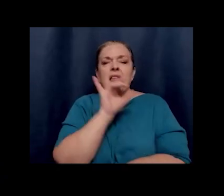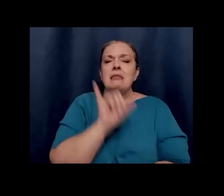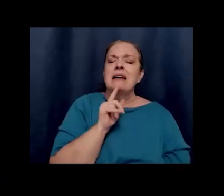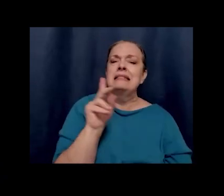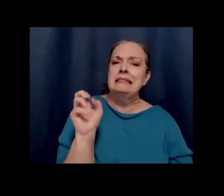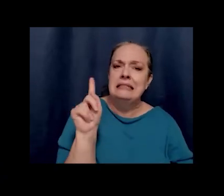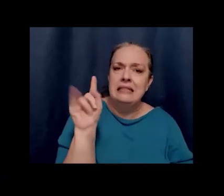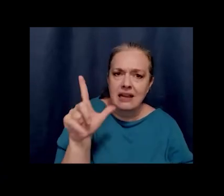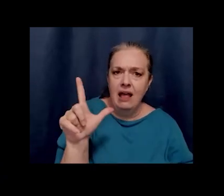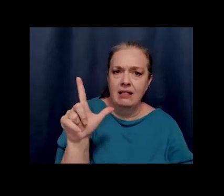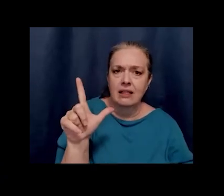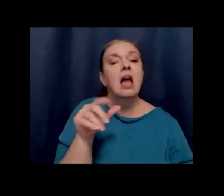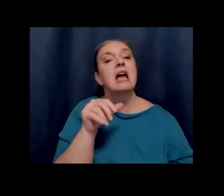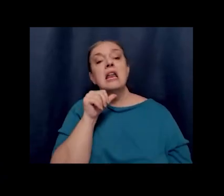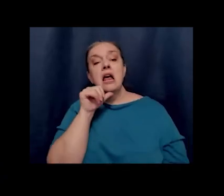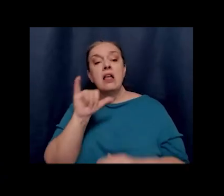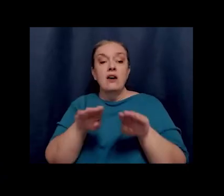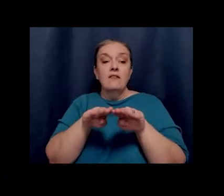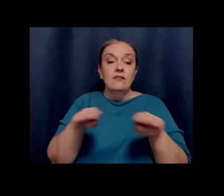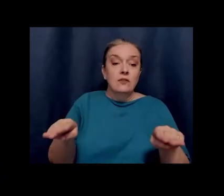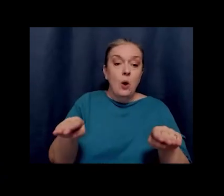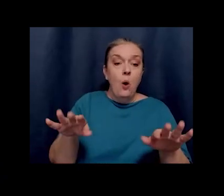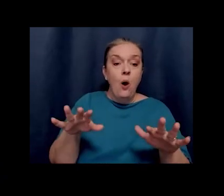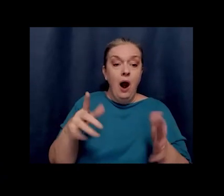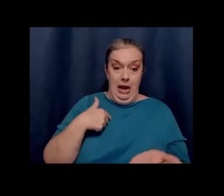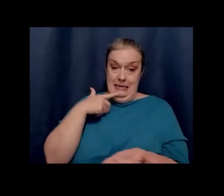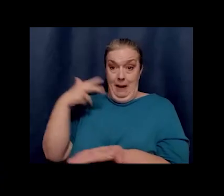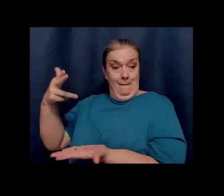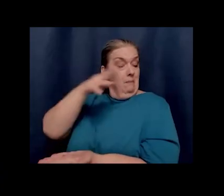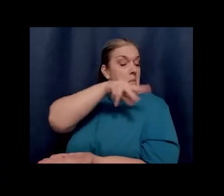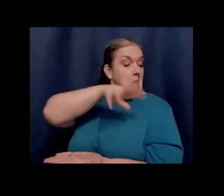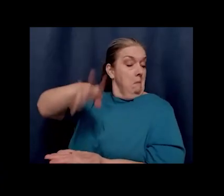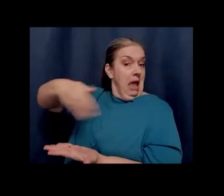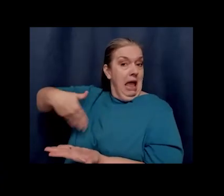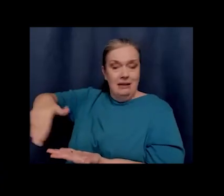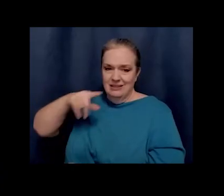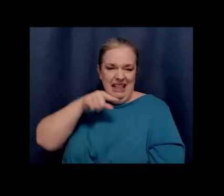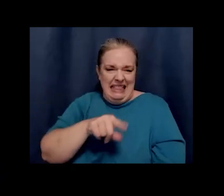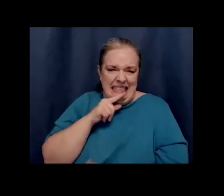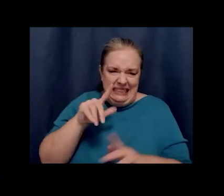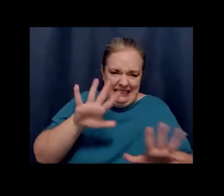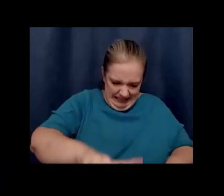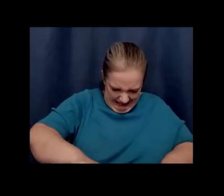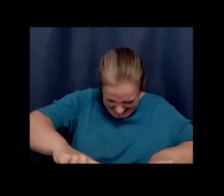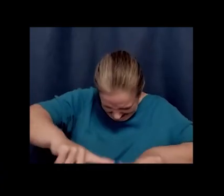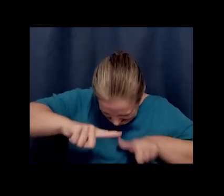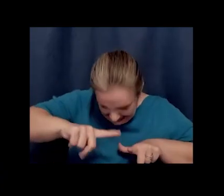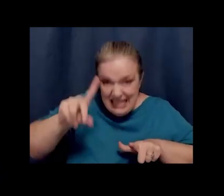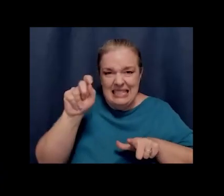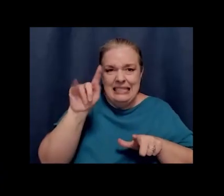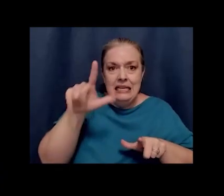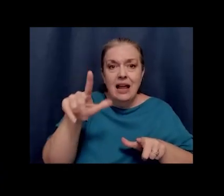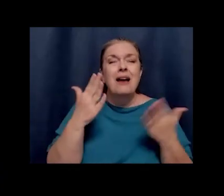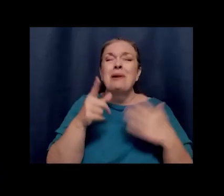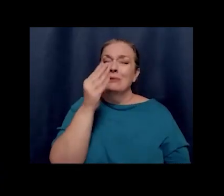a detail of that floor. And you may not know or like or care about anything about